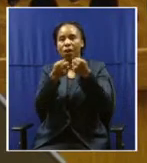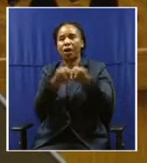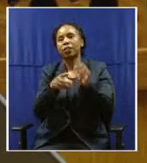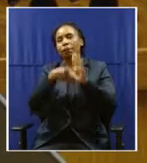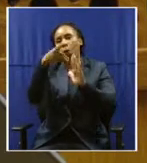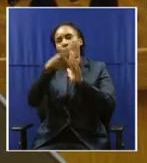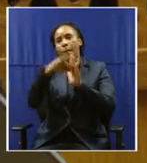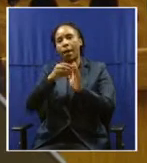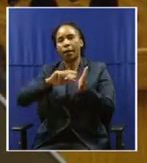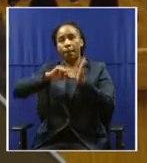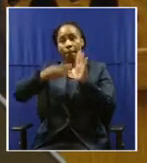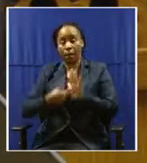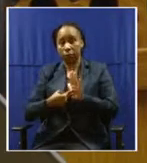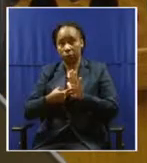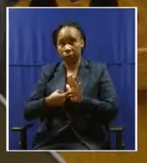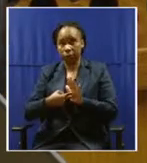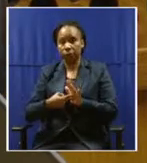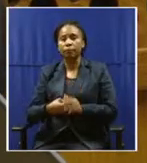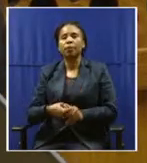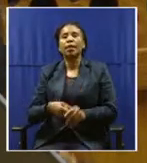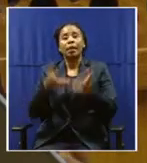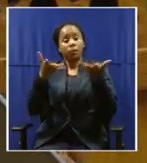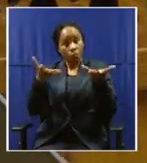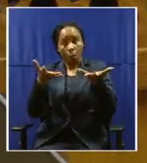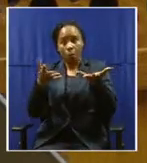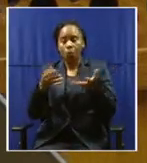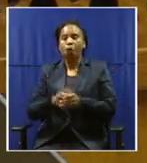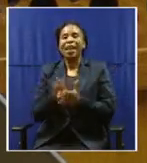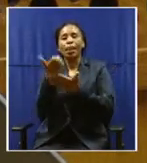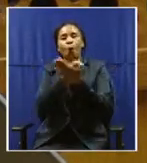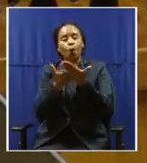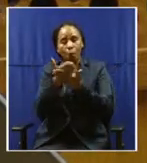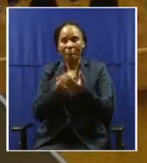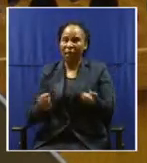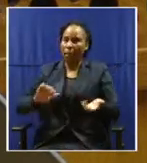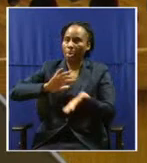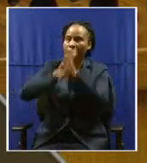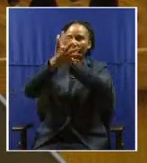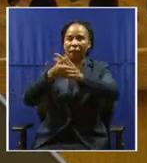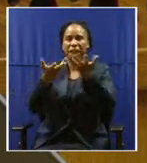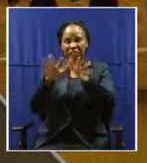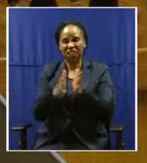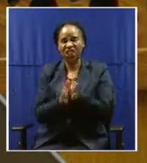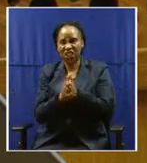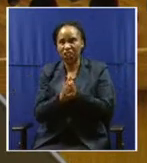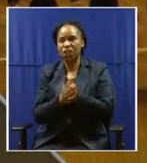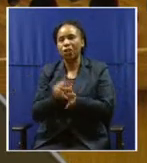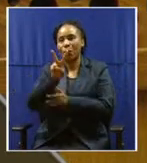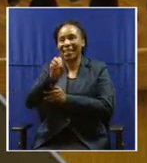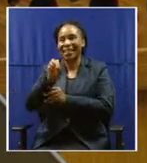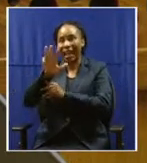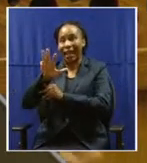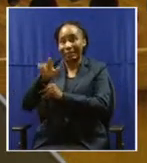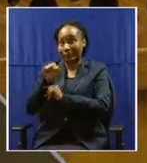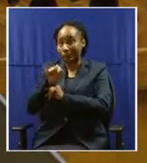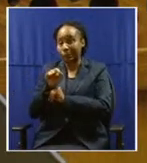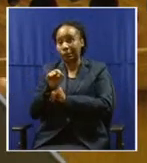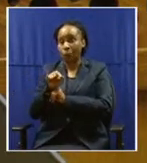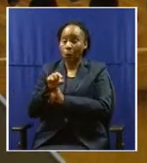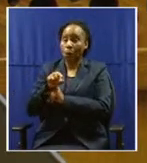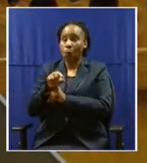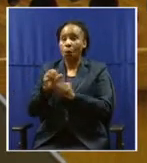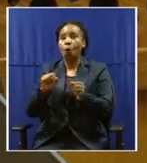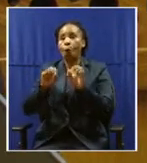In the midst of the economic damage caused by COVID-19, South Africa's agricultural sector has